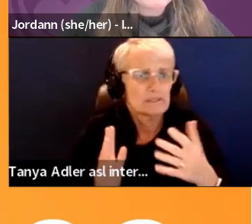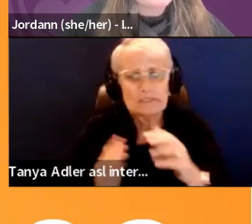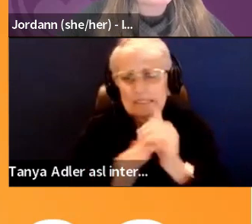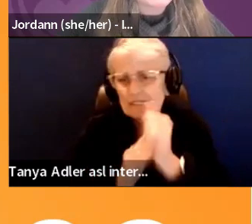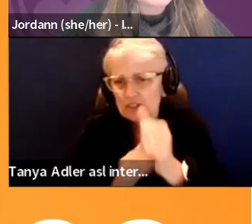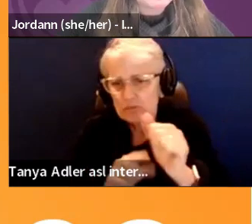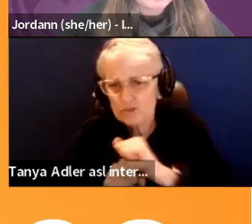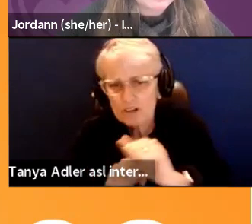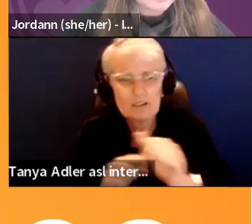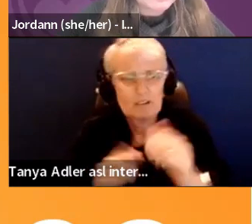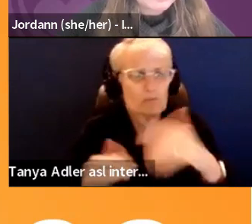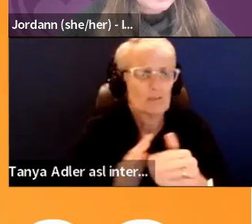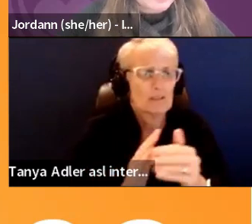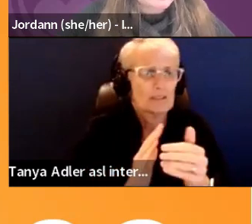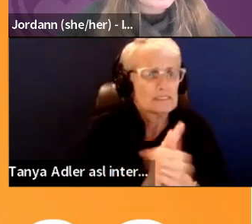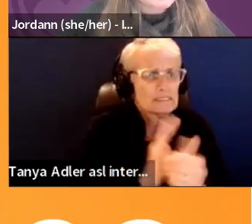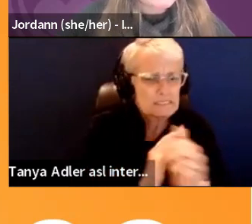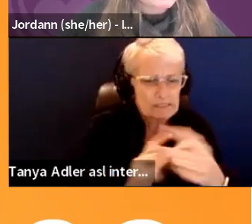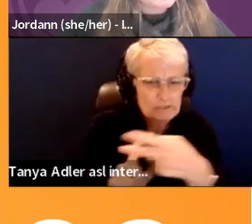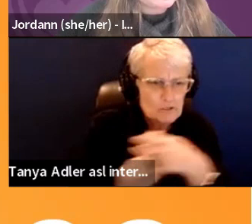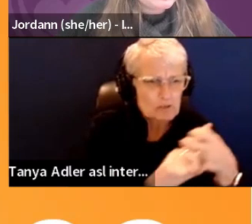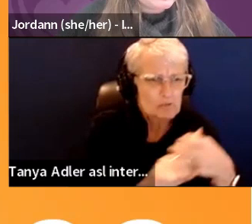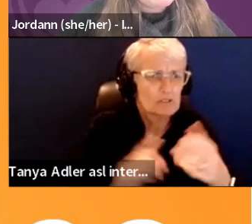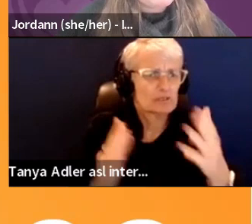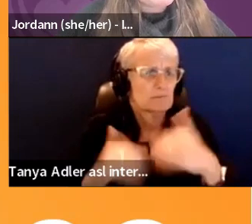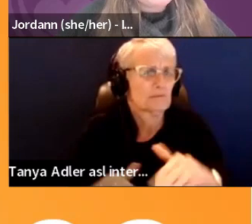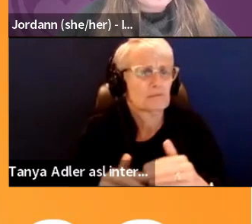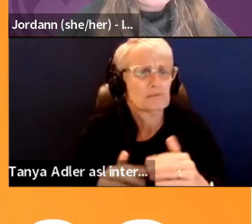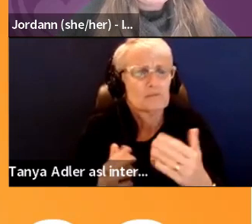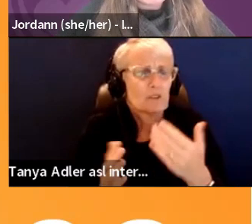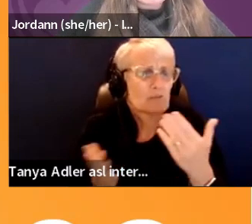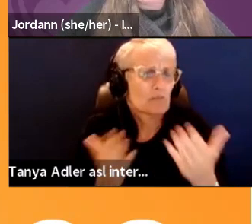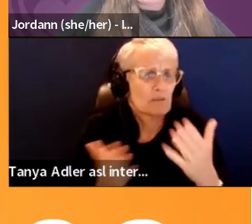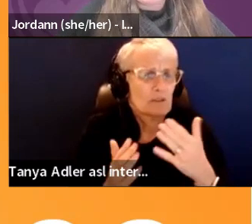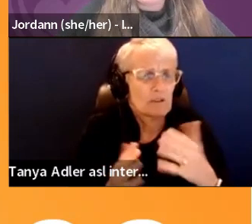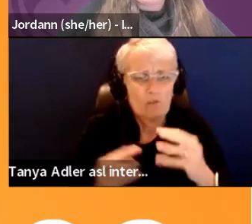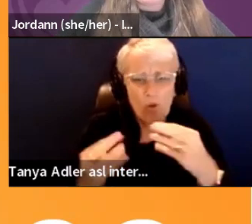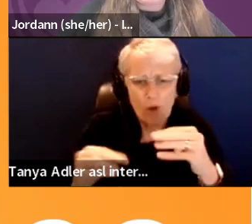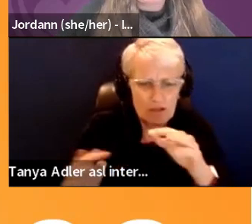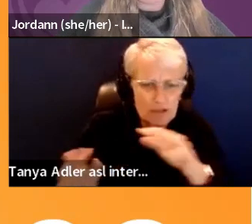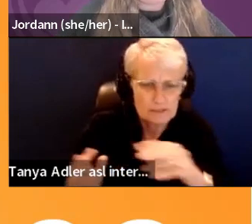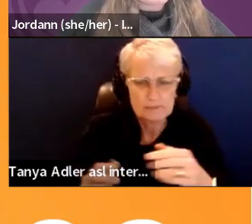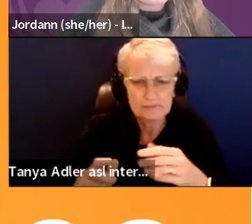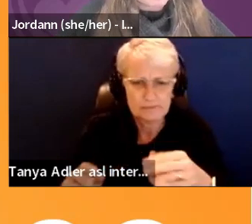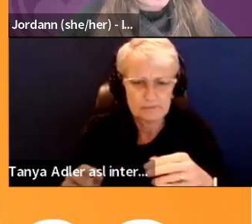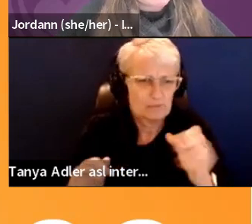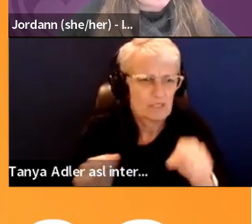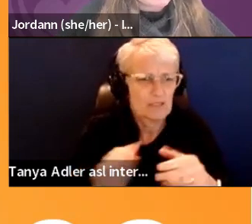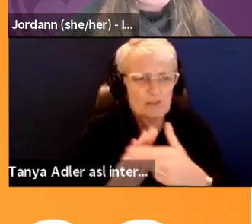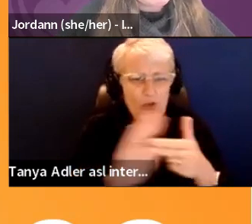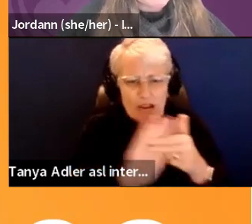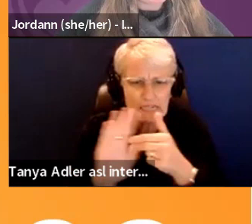training. Maybe you have talent recruitment efforts you need to do. Maybe it's very marketing focused. So you could have a branding and